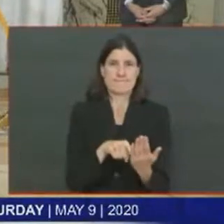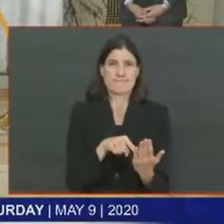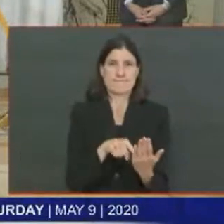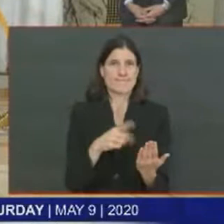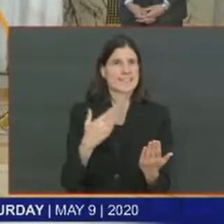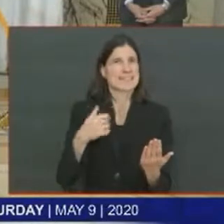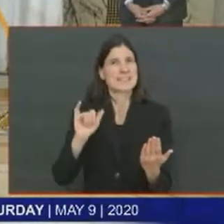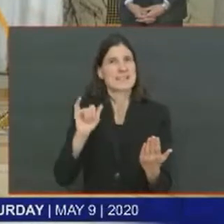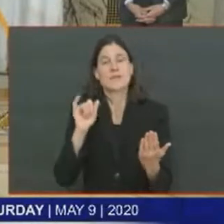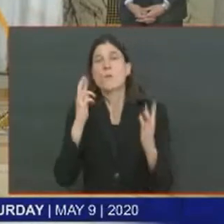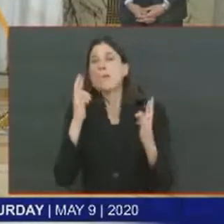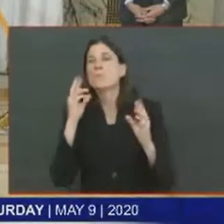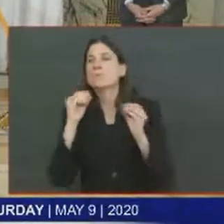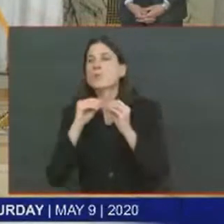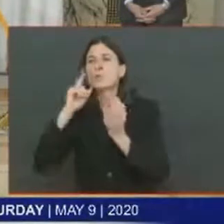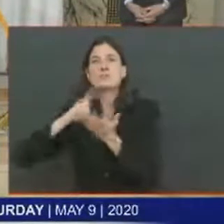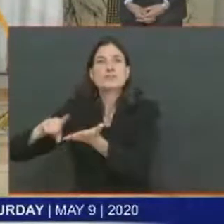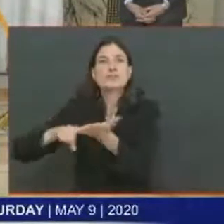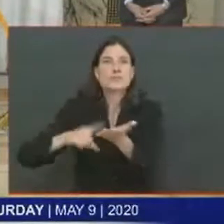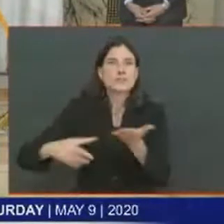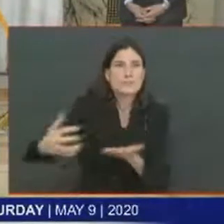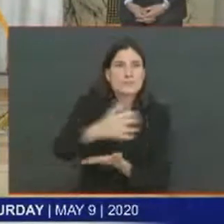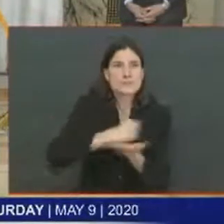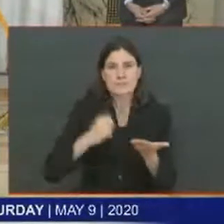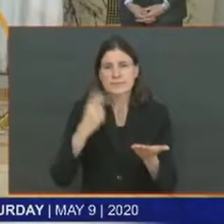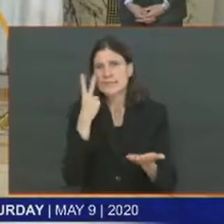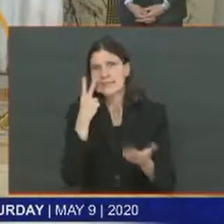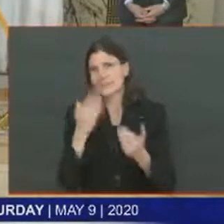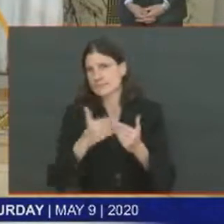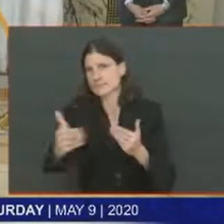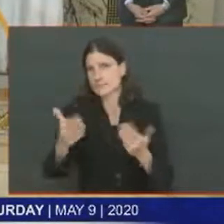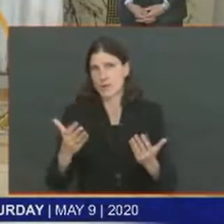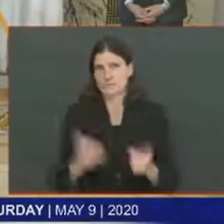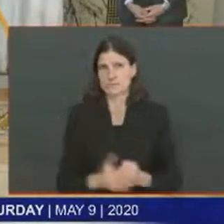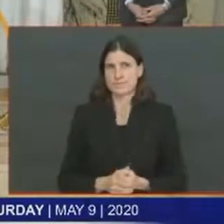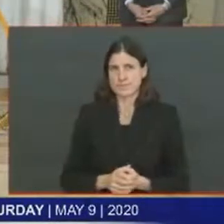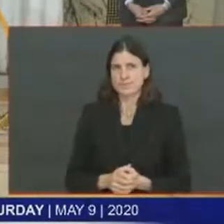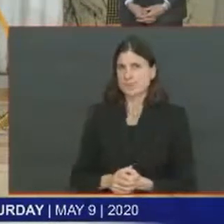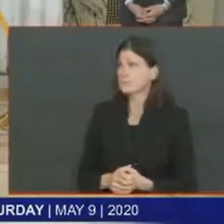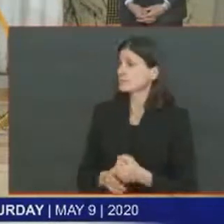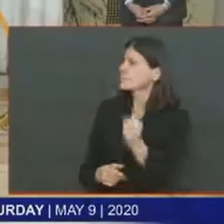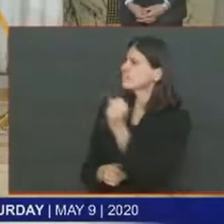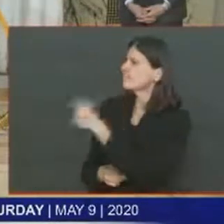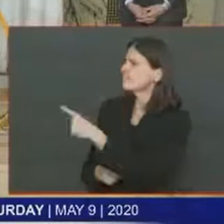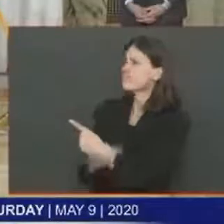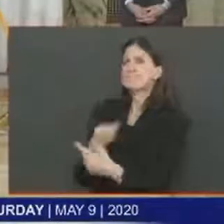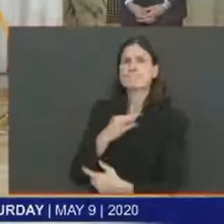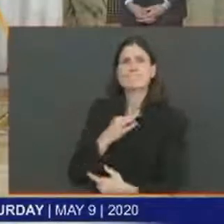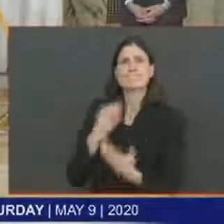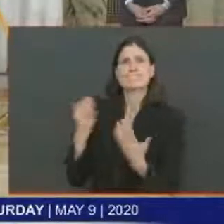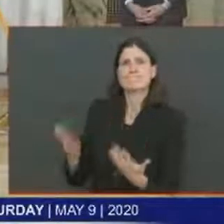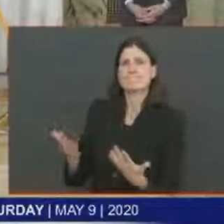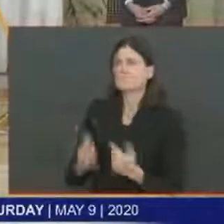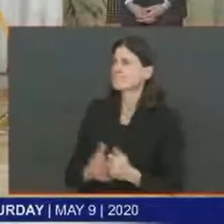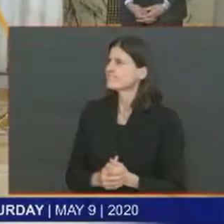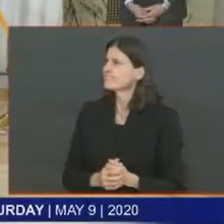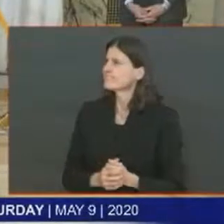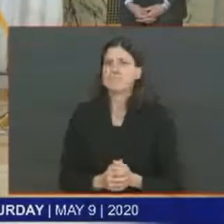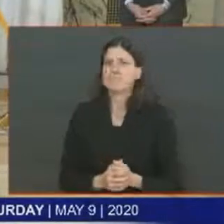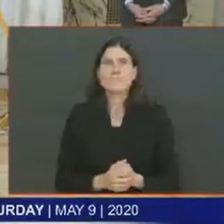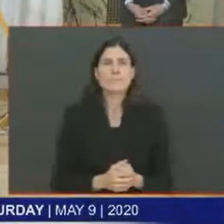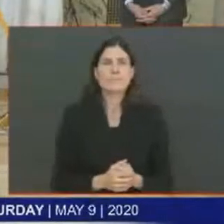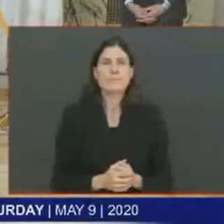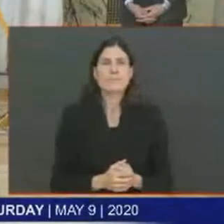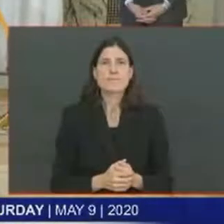people ultimately do well. Our last question for this Saturday briefing is from Nick Papadilla of